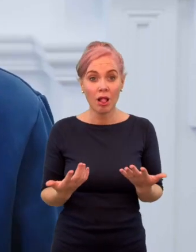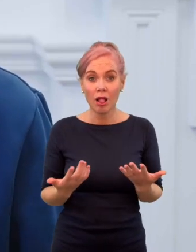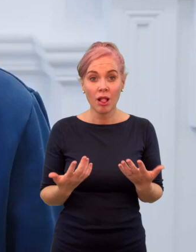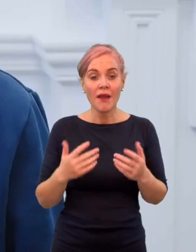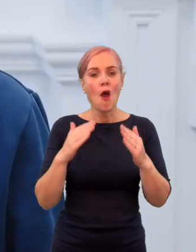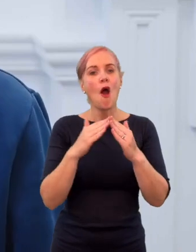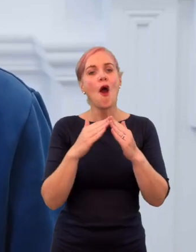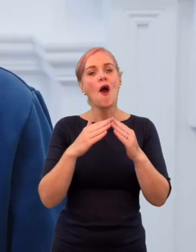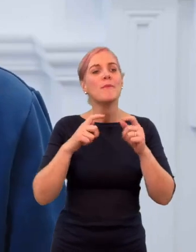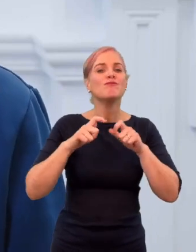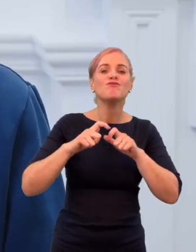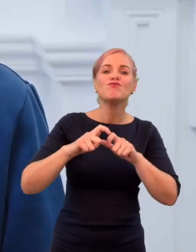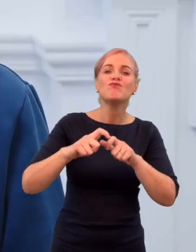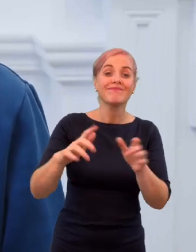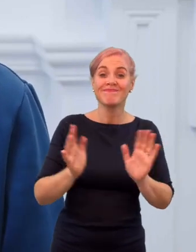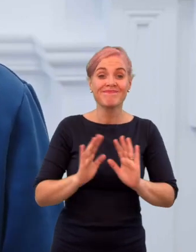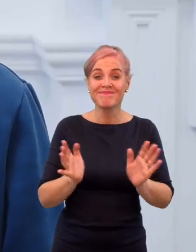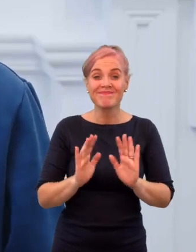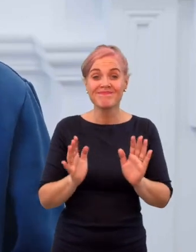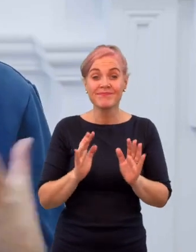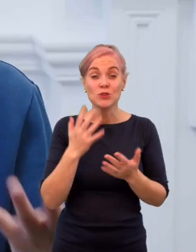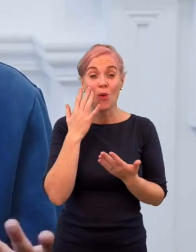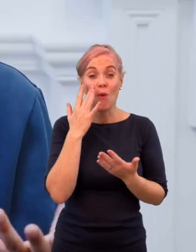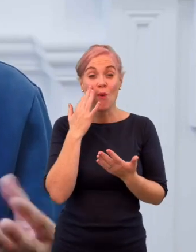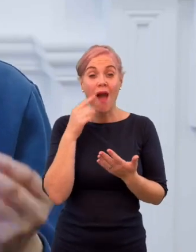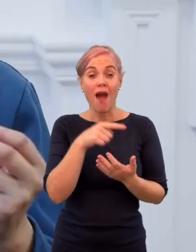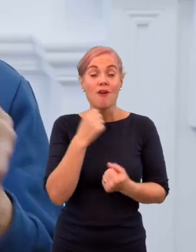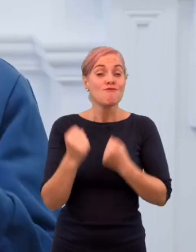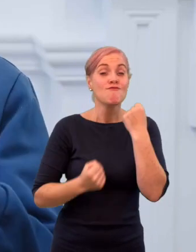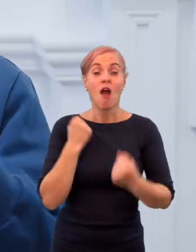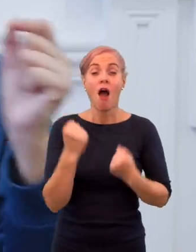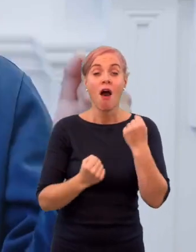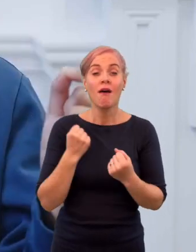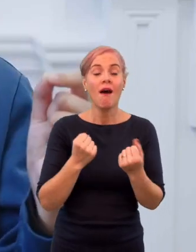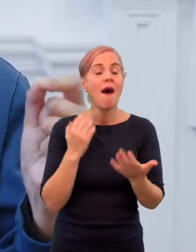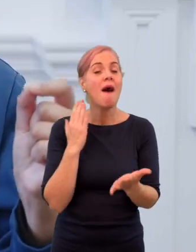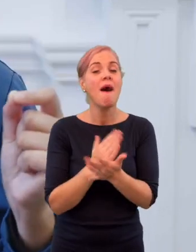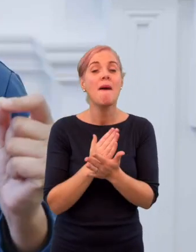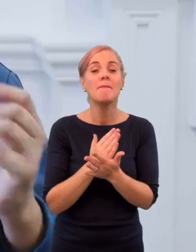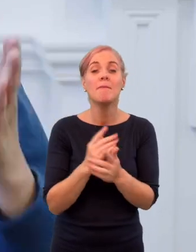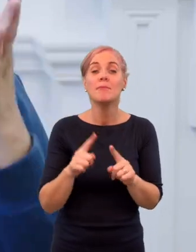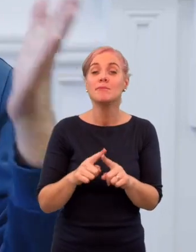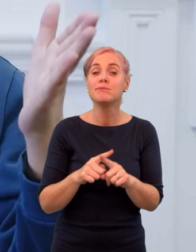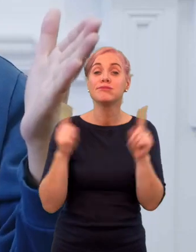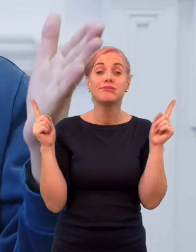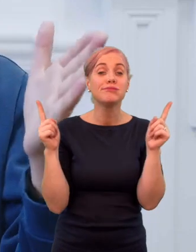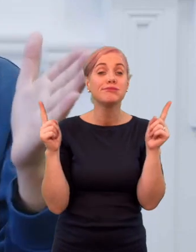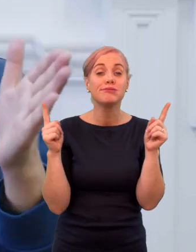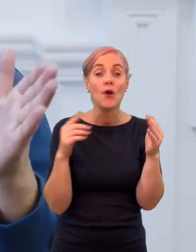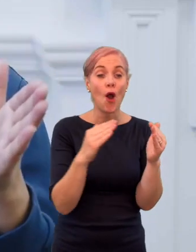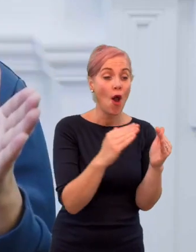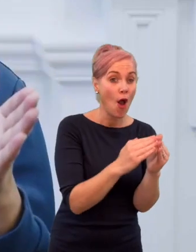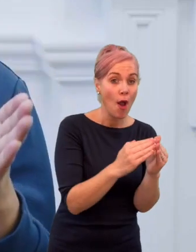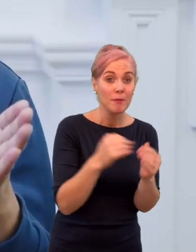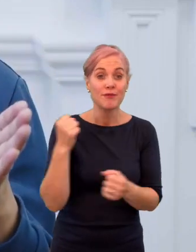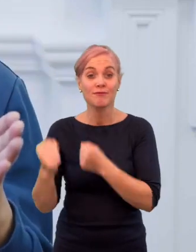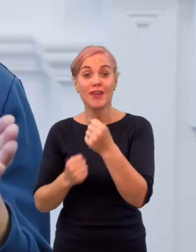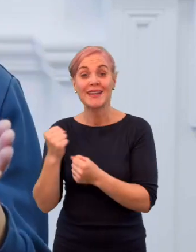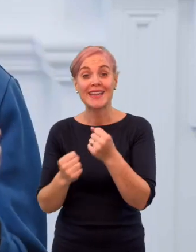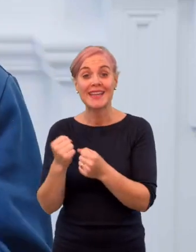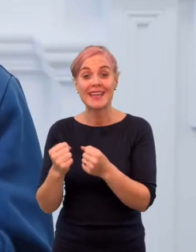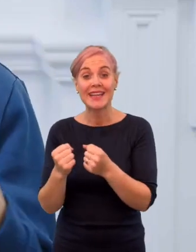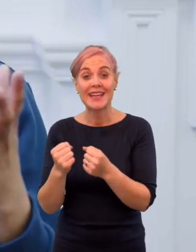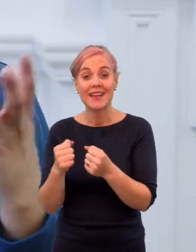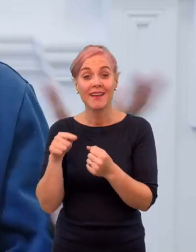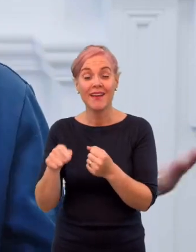not a stable environment for Amber. So of course, when she runs, there's a massive juxtaposition between running and then when she's home.